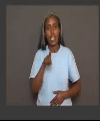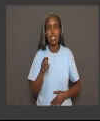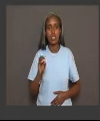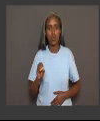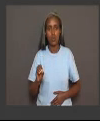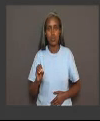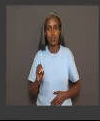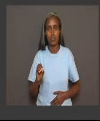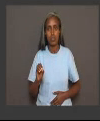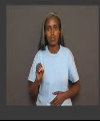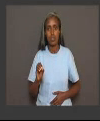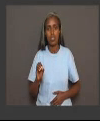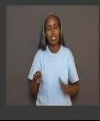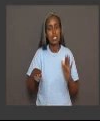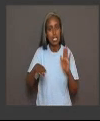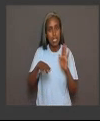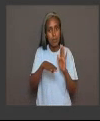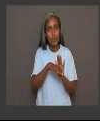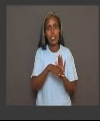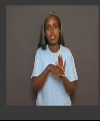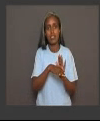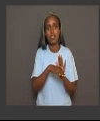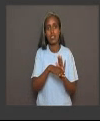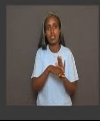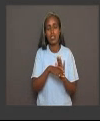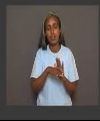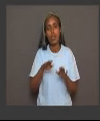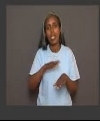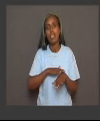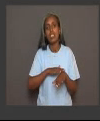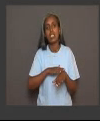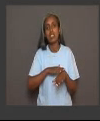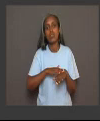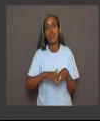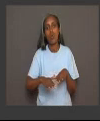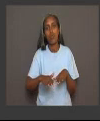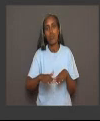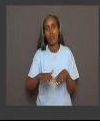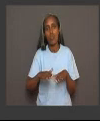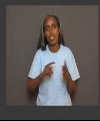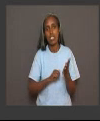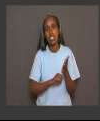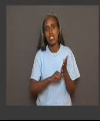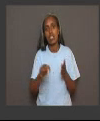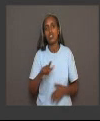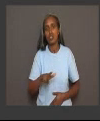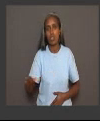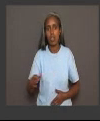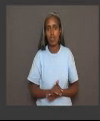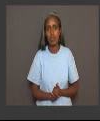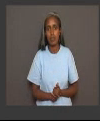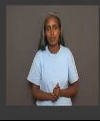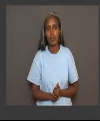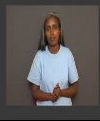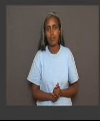naught, is represented by the slope of the tangent line